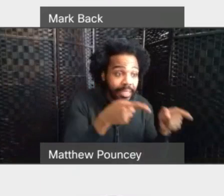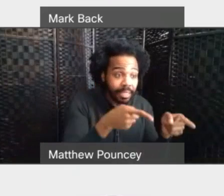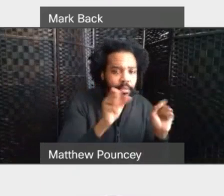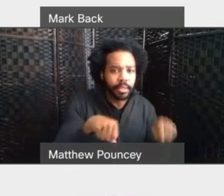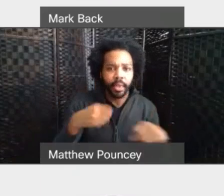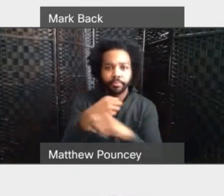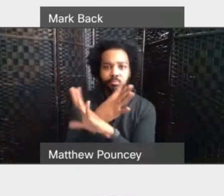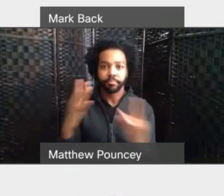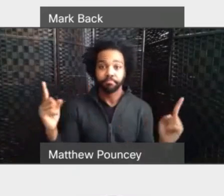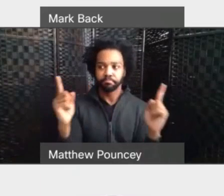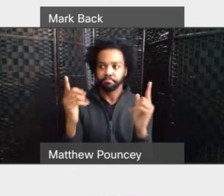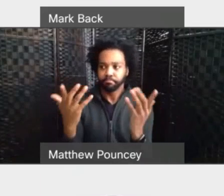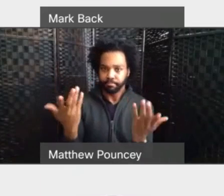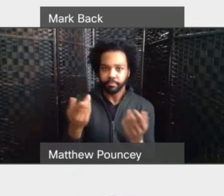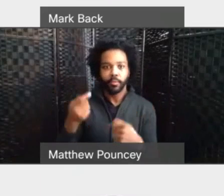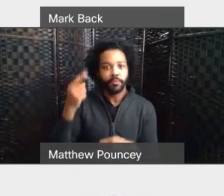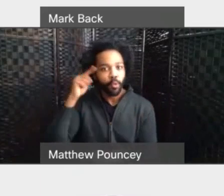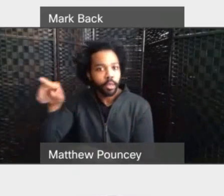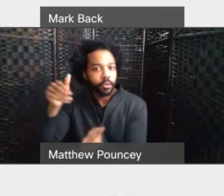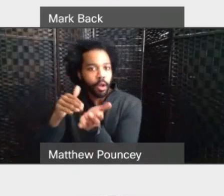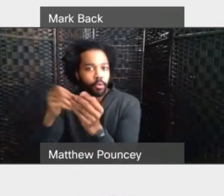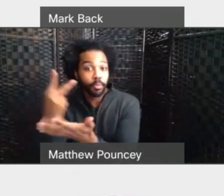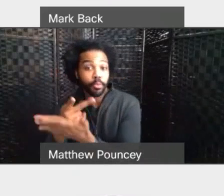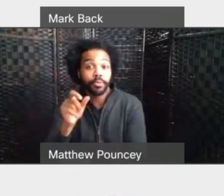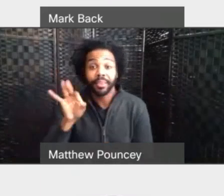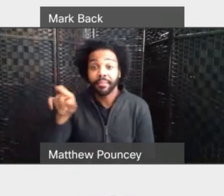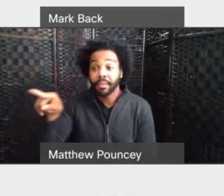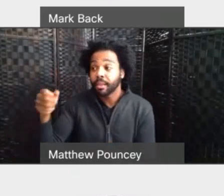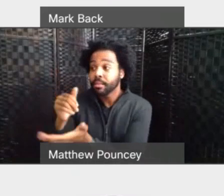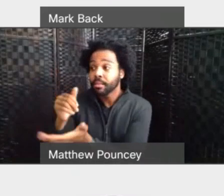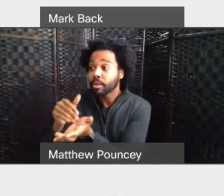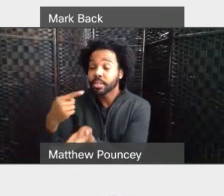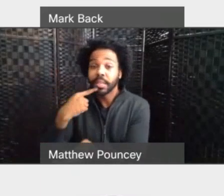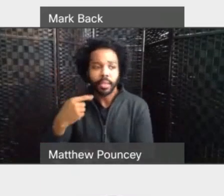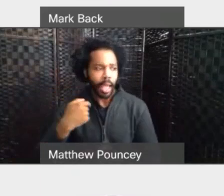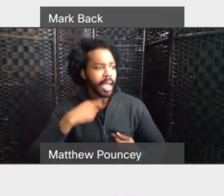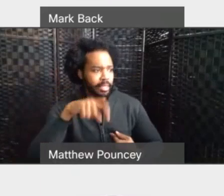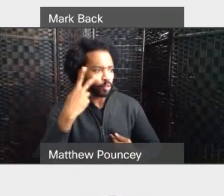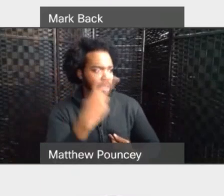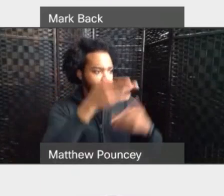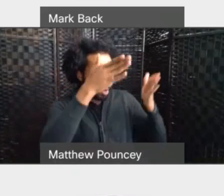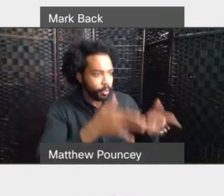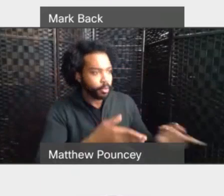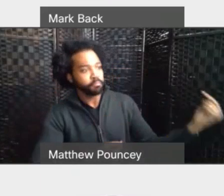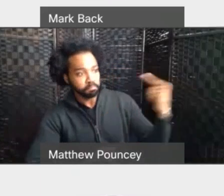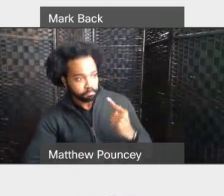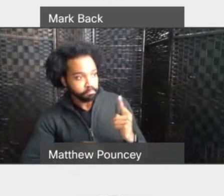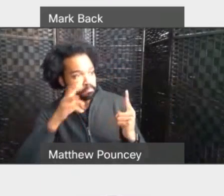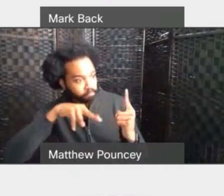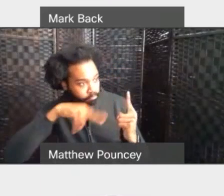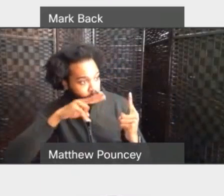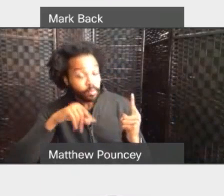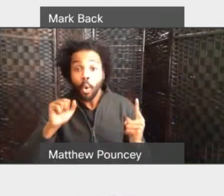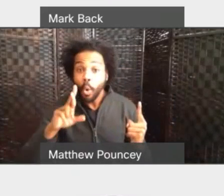the doctor approves of. If the doctor says, I need to see you in person, or I can do the appointment